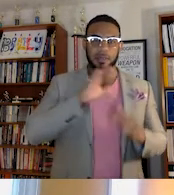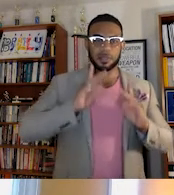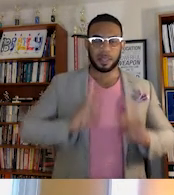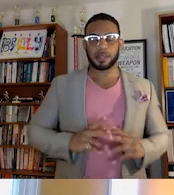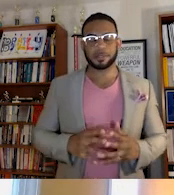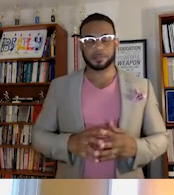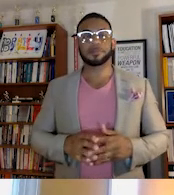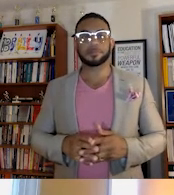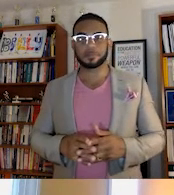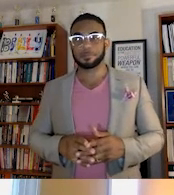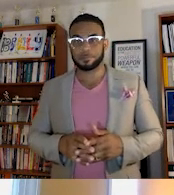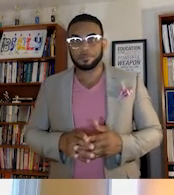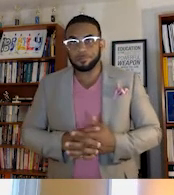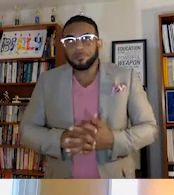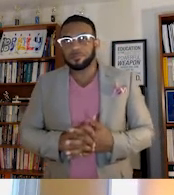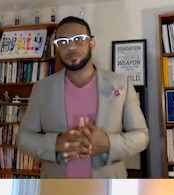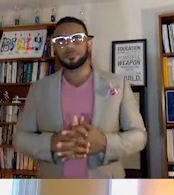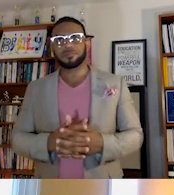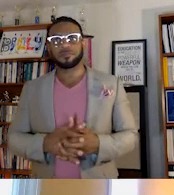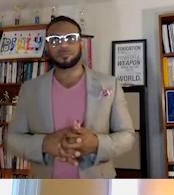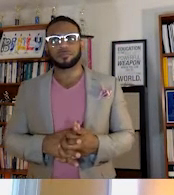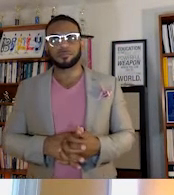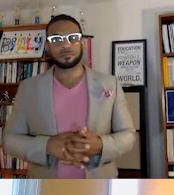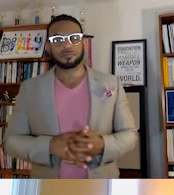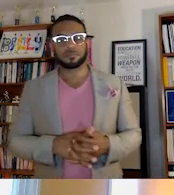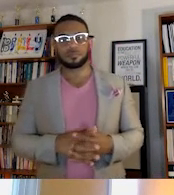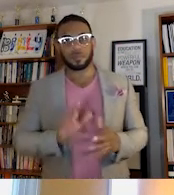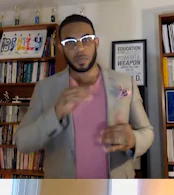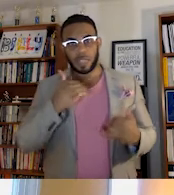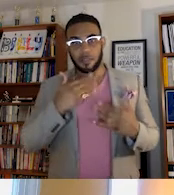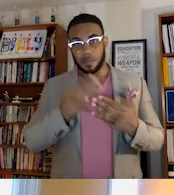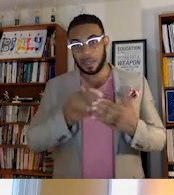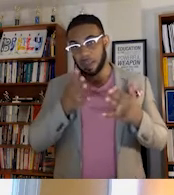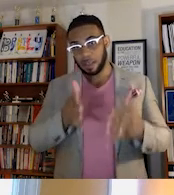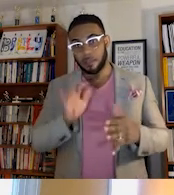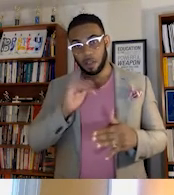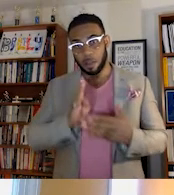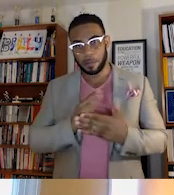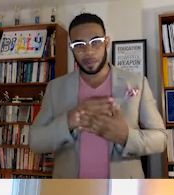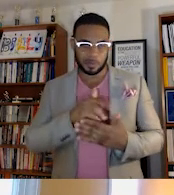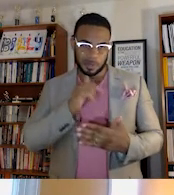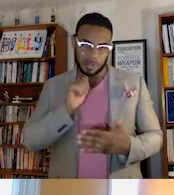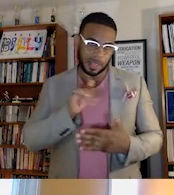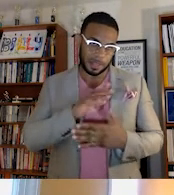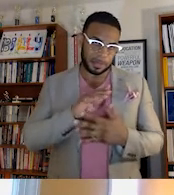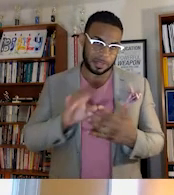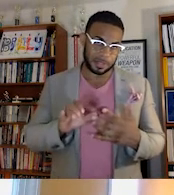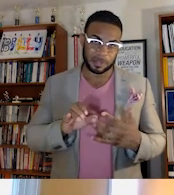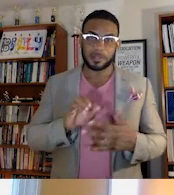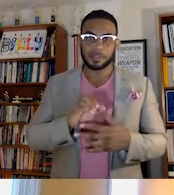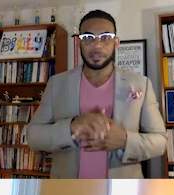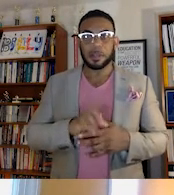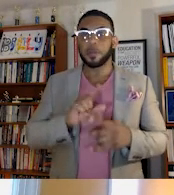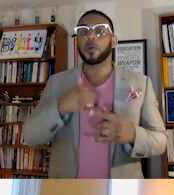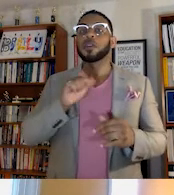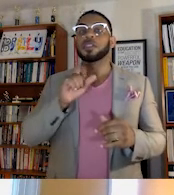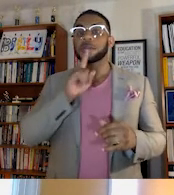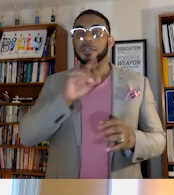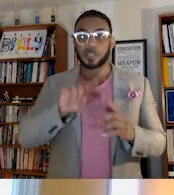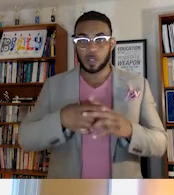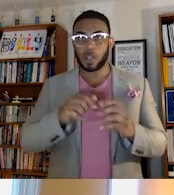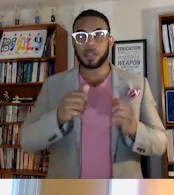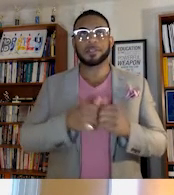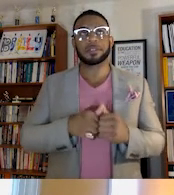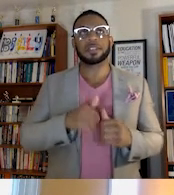pockets. Straight. Well, we had money left over in our budget, so we did ABC. We should be